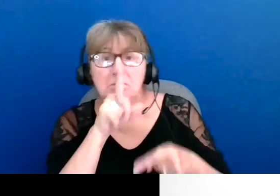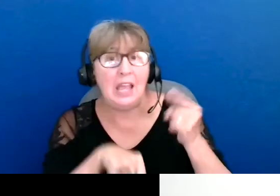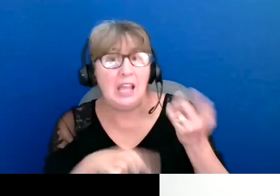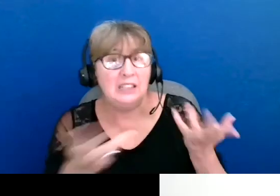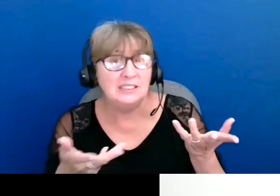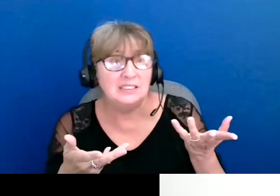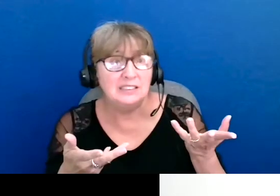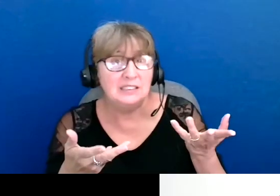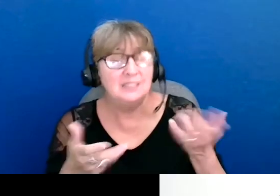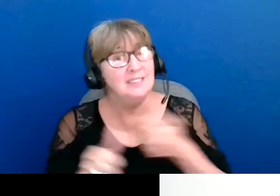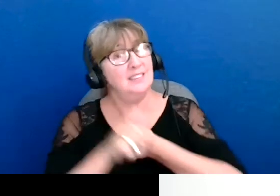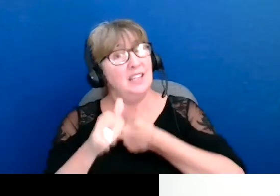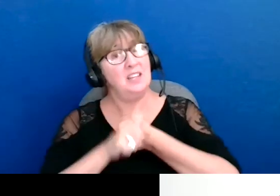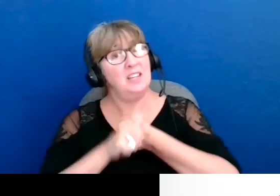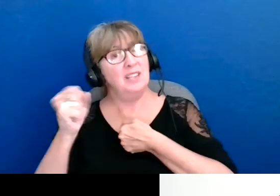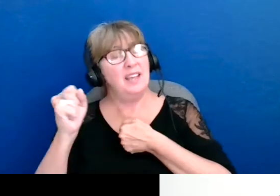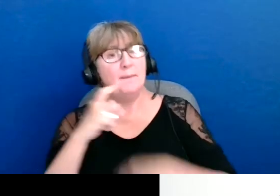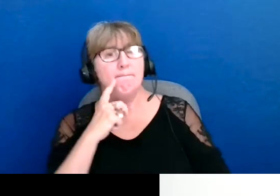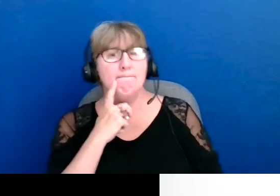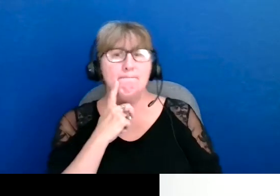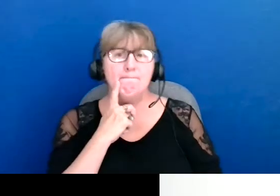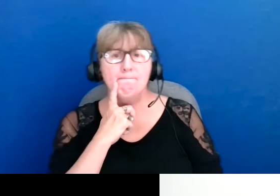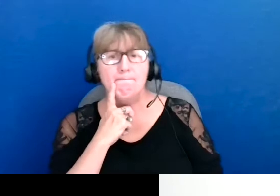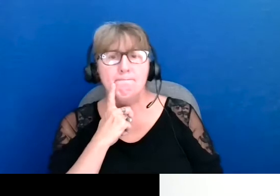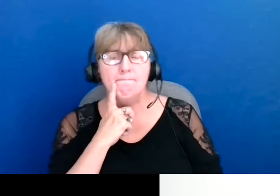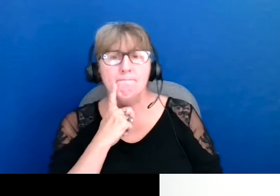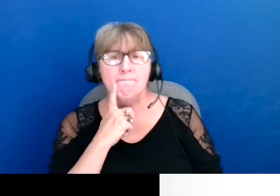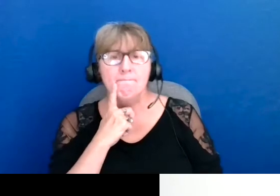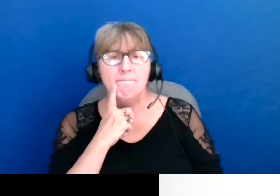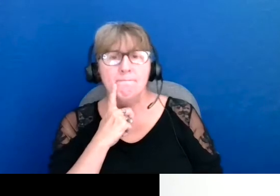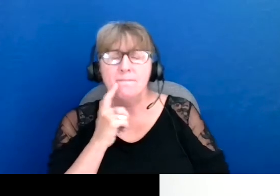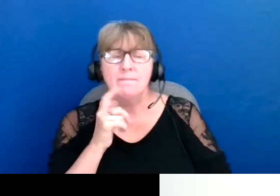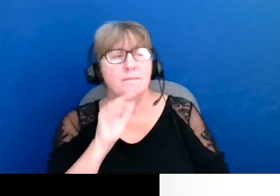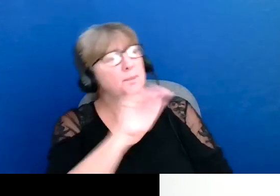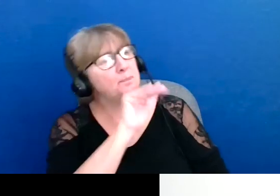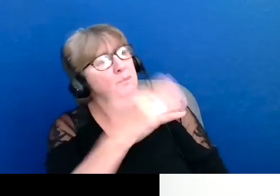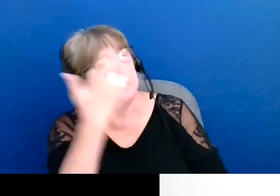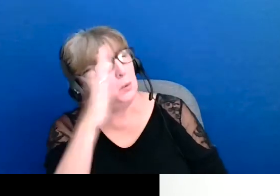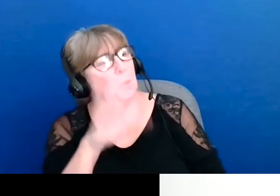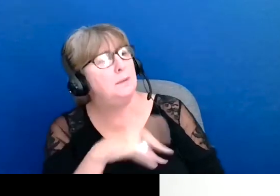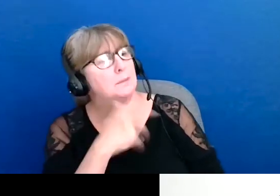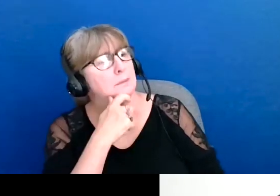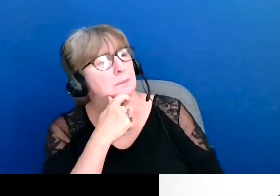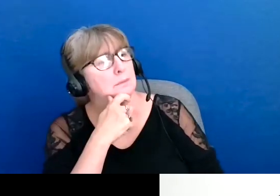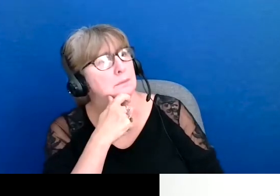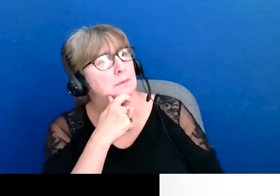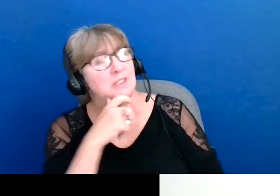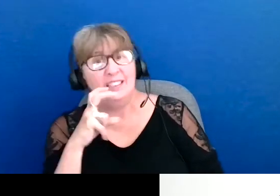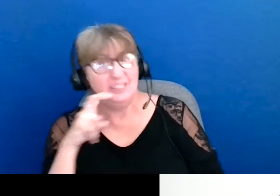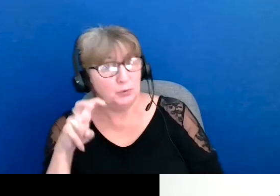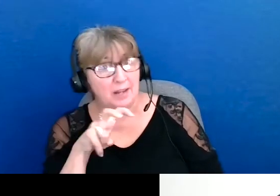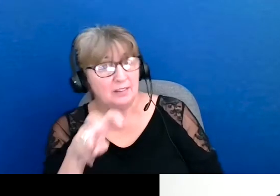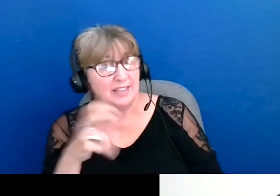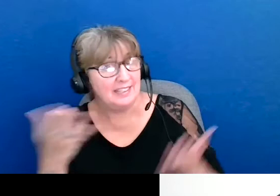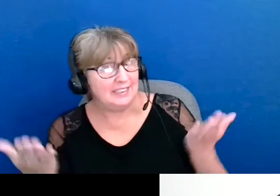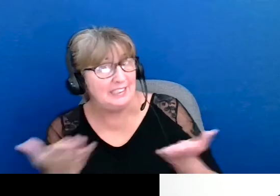And that is dangerous. But I told my parents, you know what? There are rattlesnakes here in the